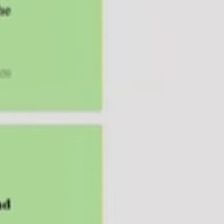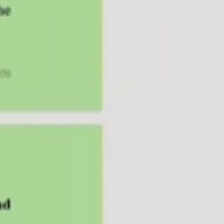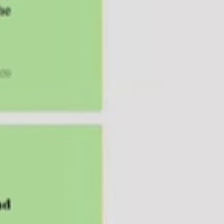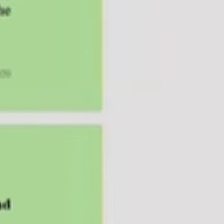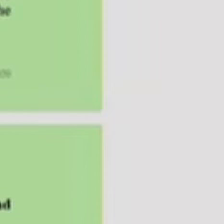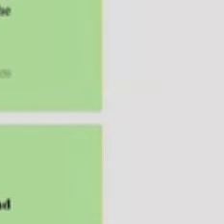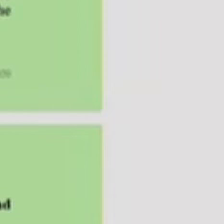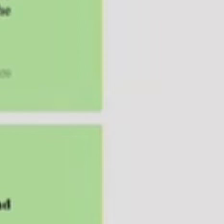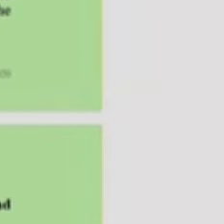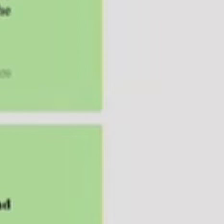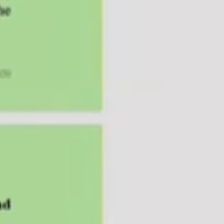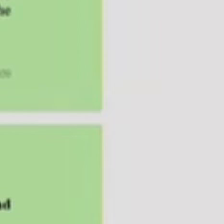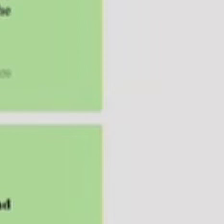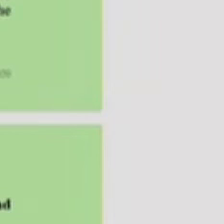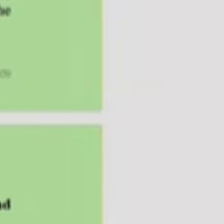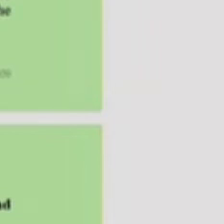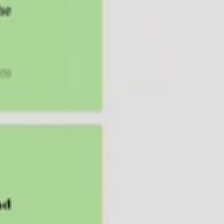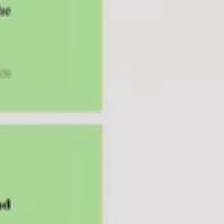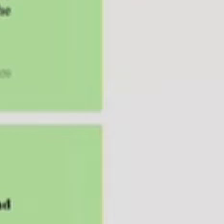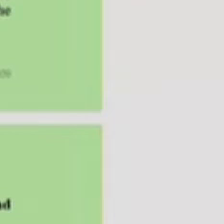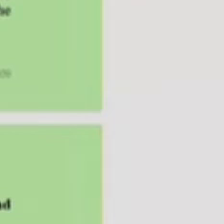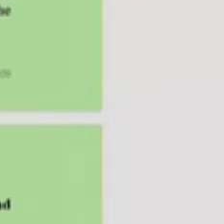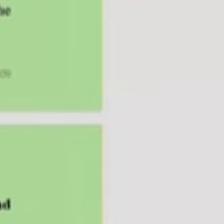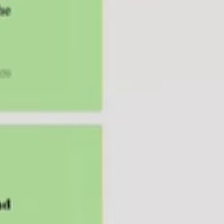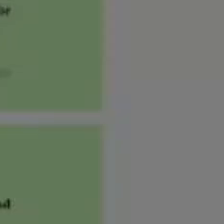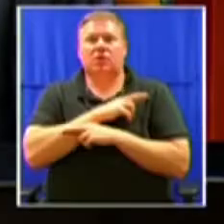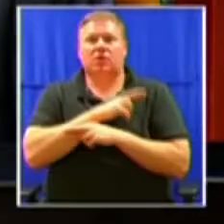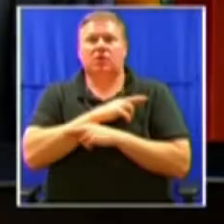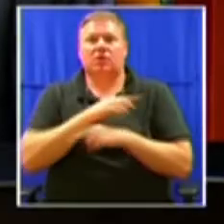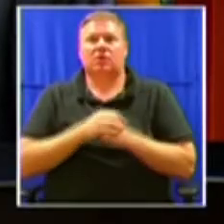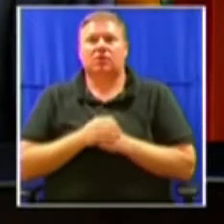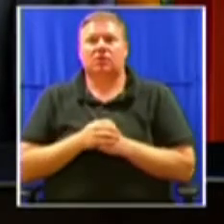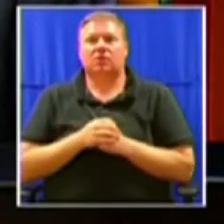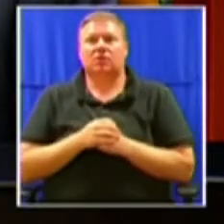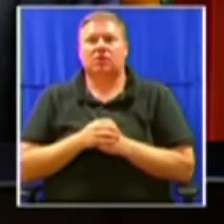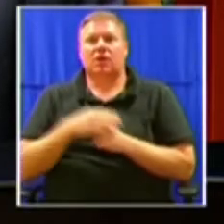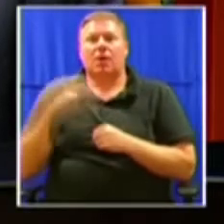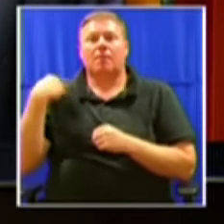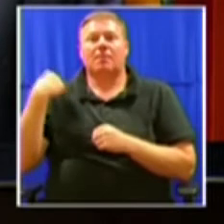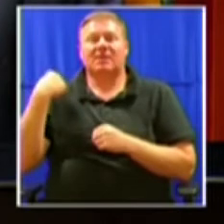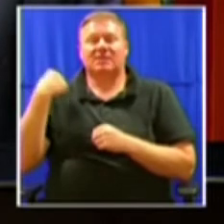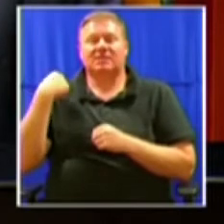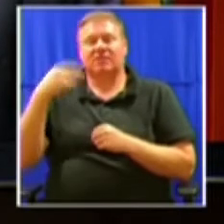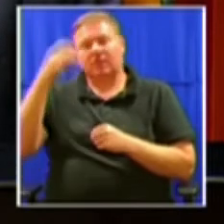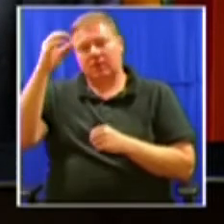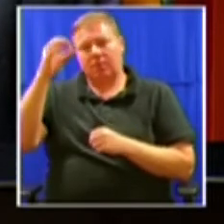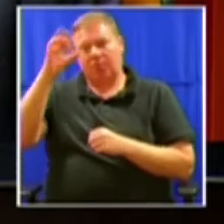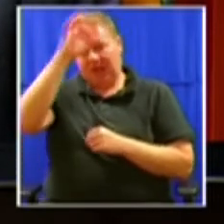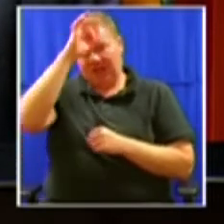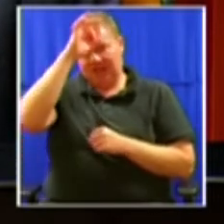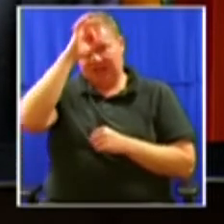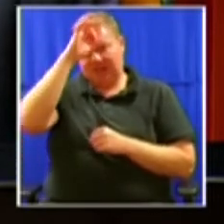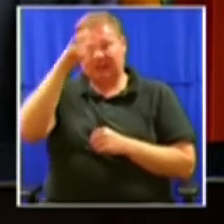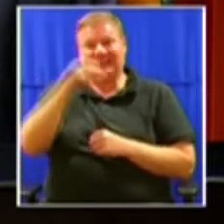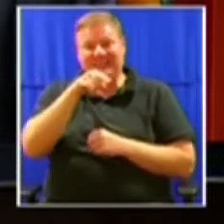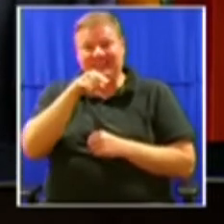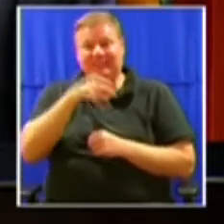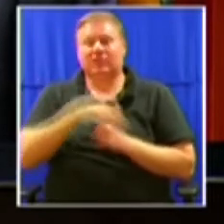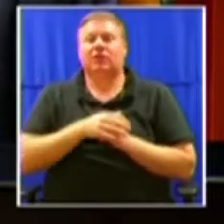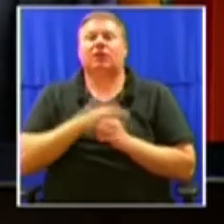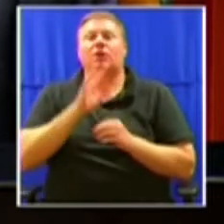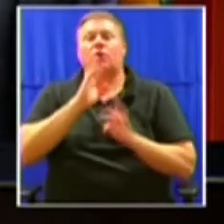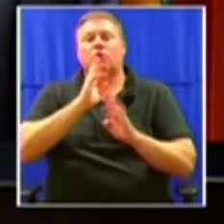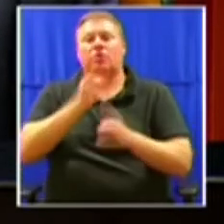to an emergency. The Minister of Police has, in terms of Rule 138, Sub-Rule 4, been authorised to respond to